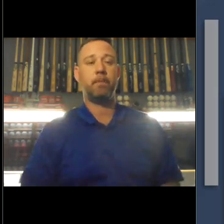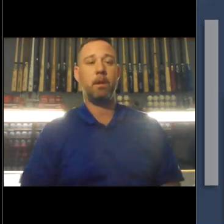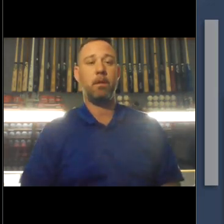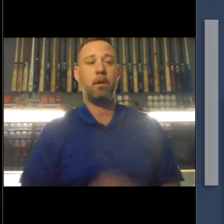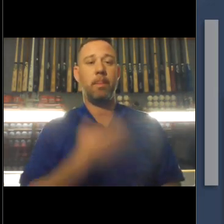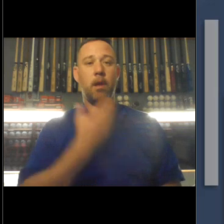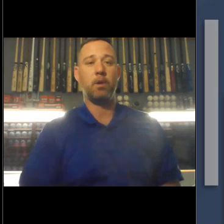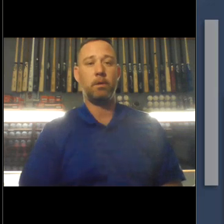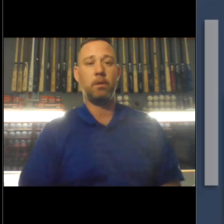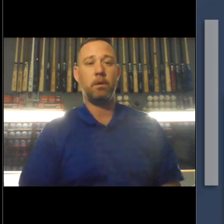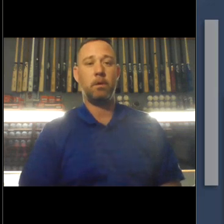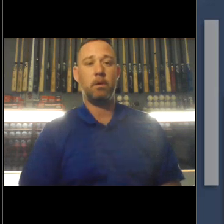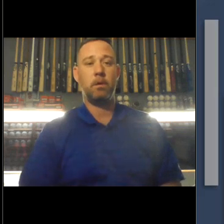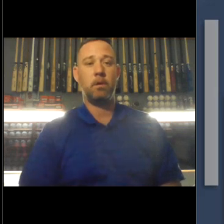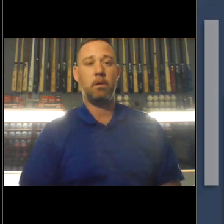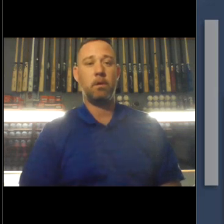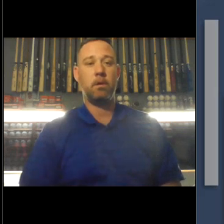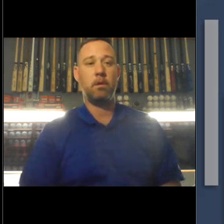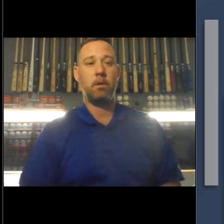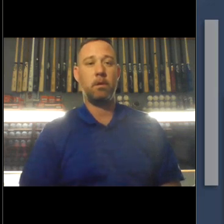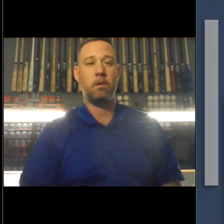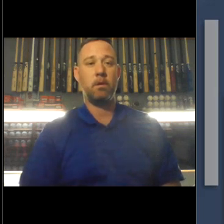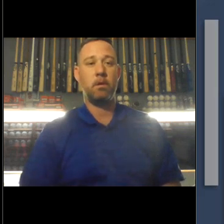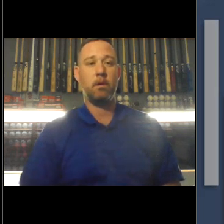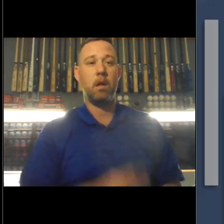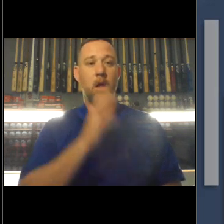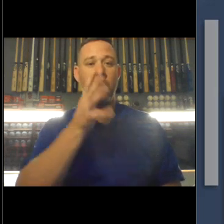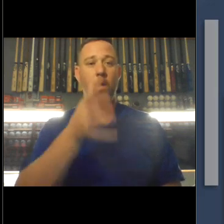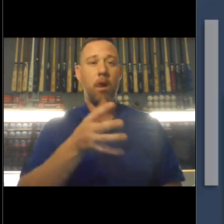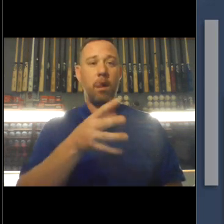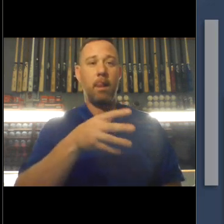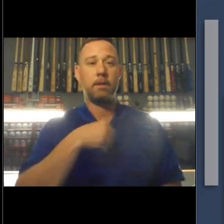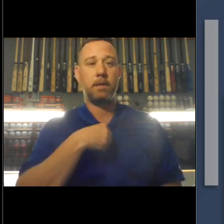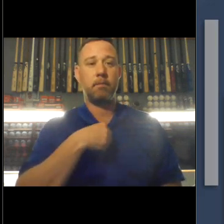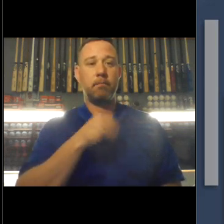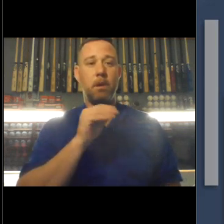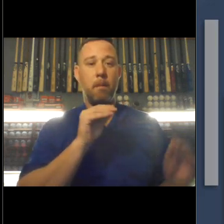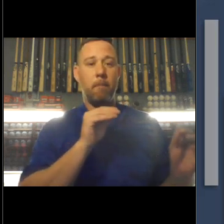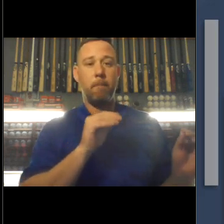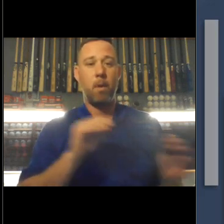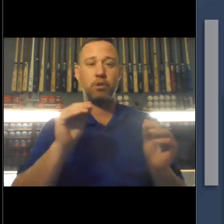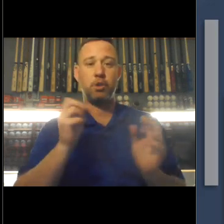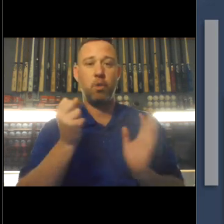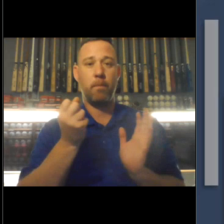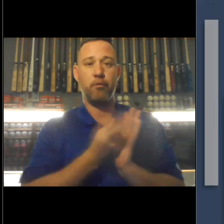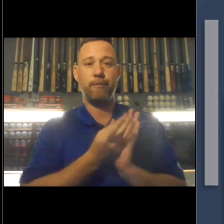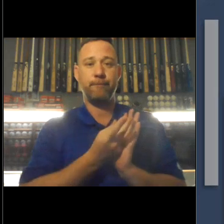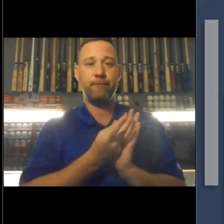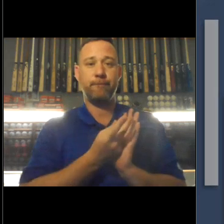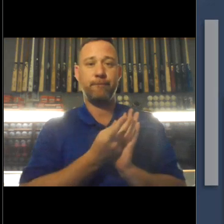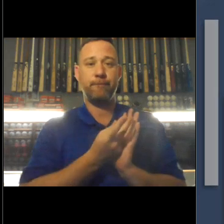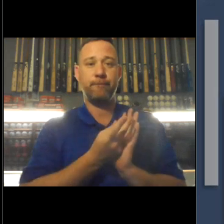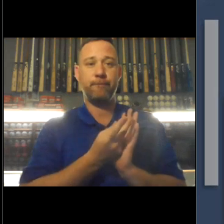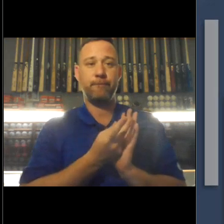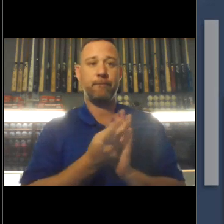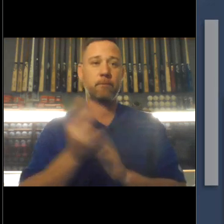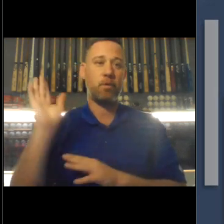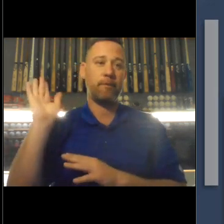you. Then I will accept a motion to approve. Tabellone